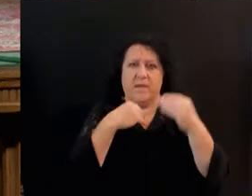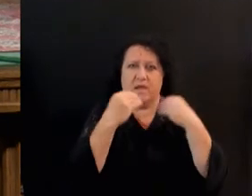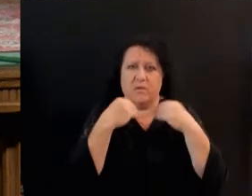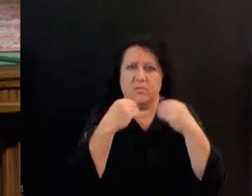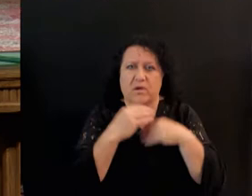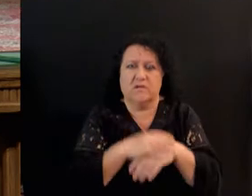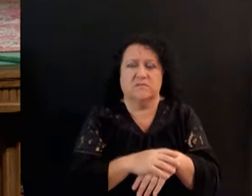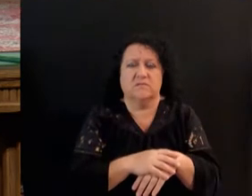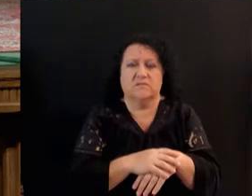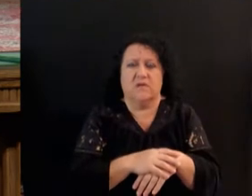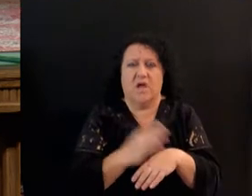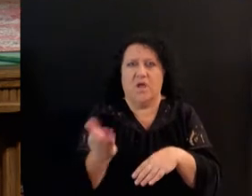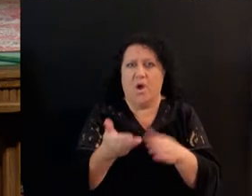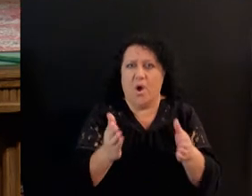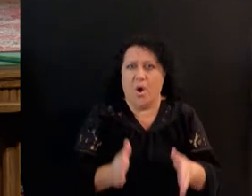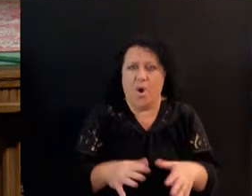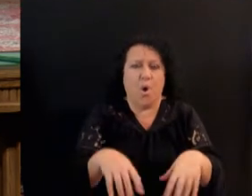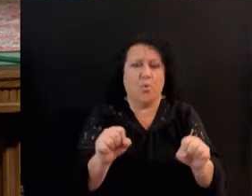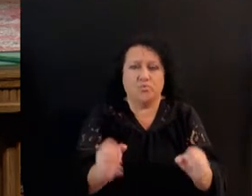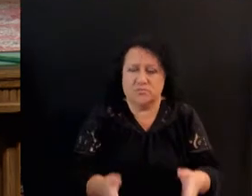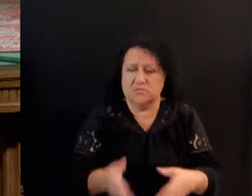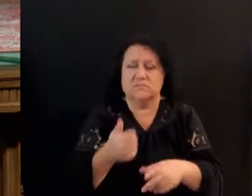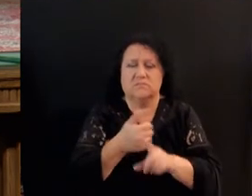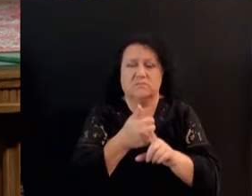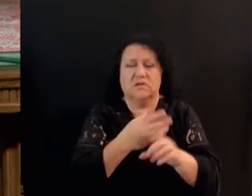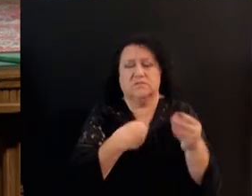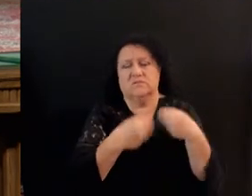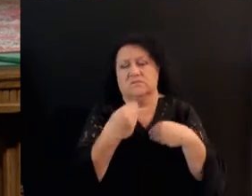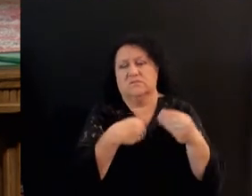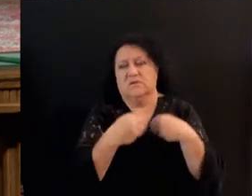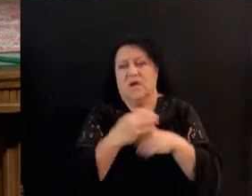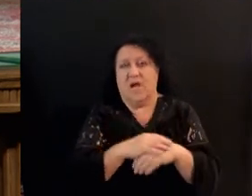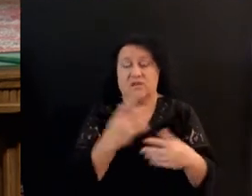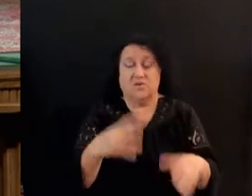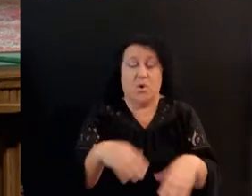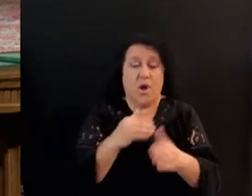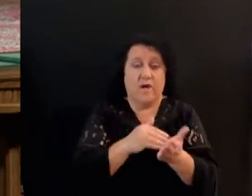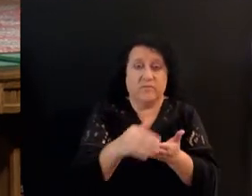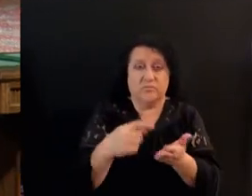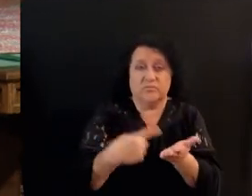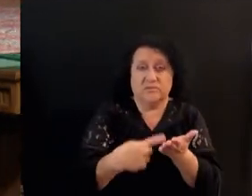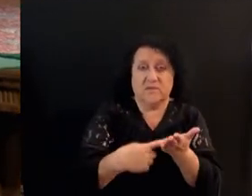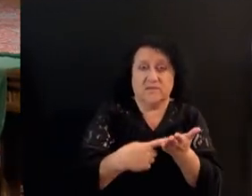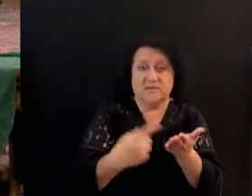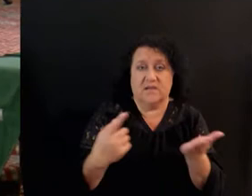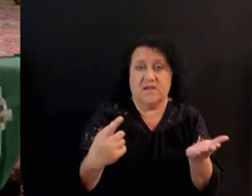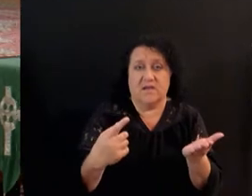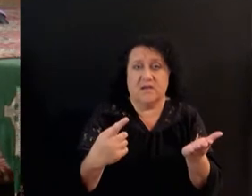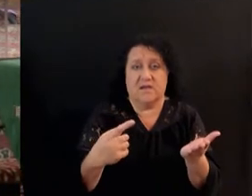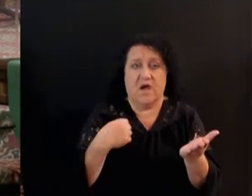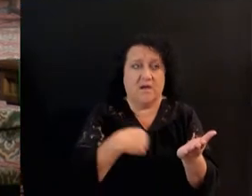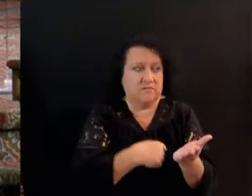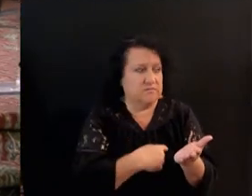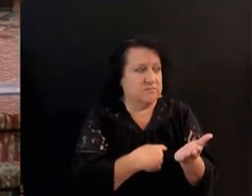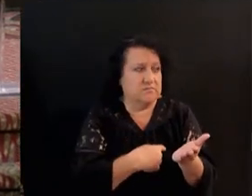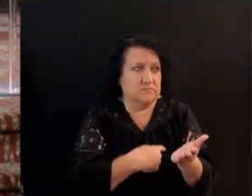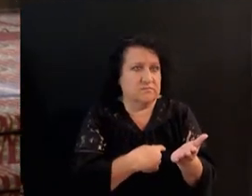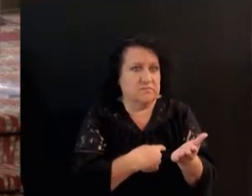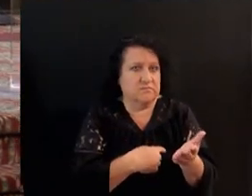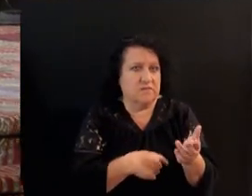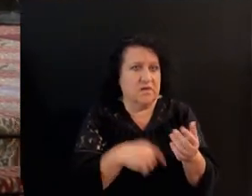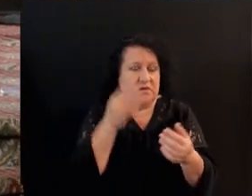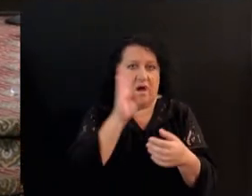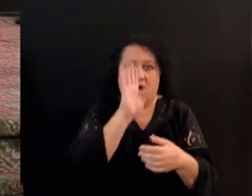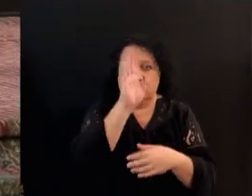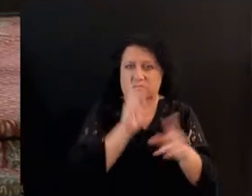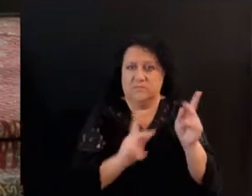time we talk about collectively us and we as the people of God, and we need to do that. That's so important. But today I